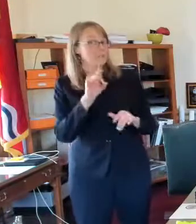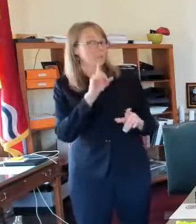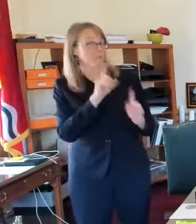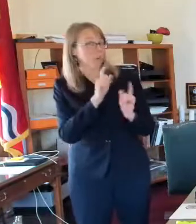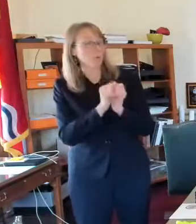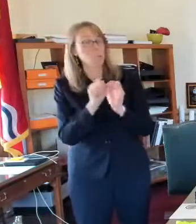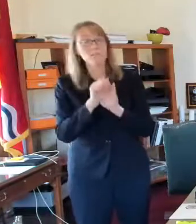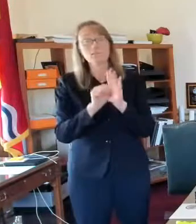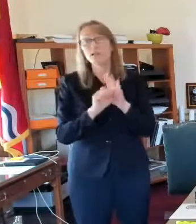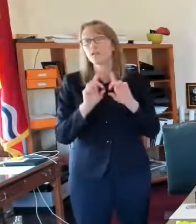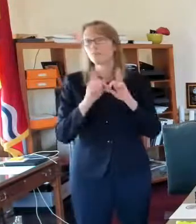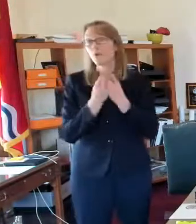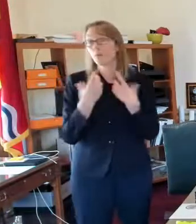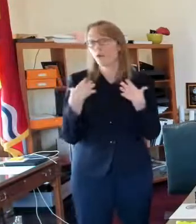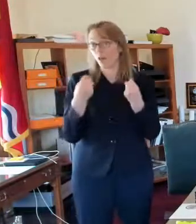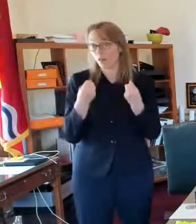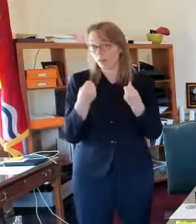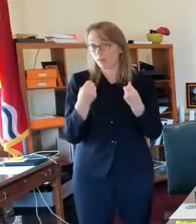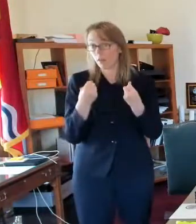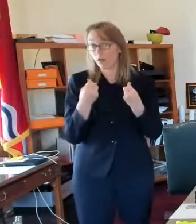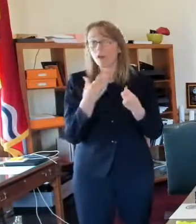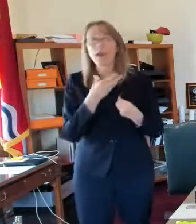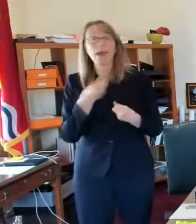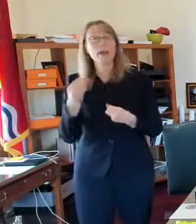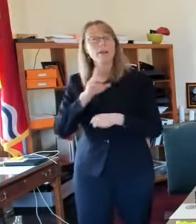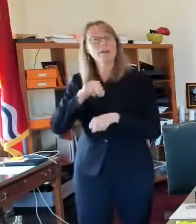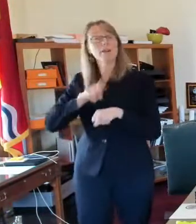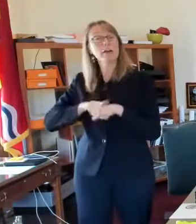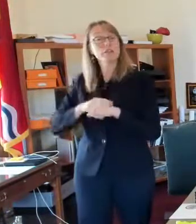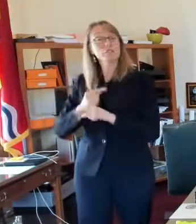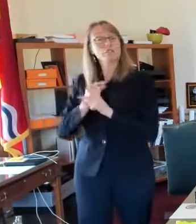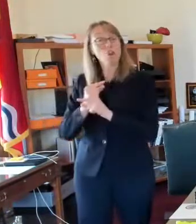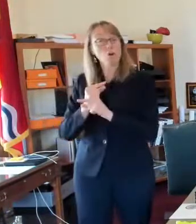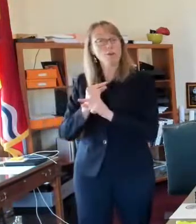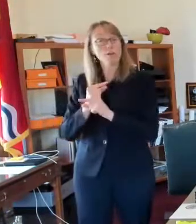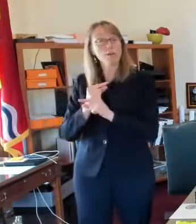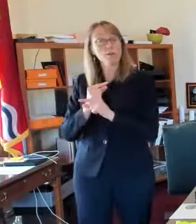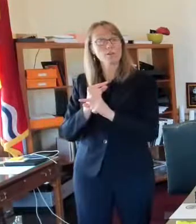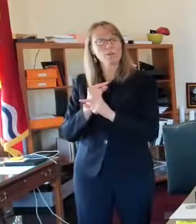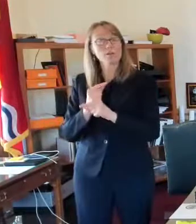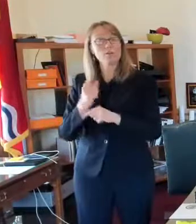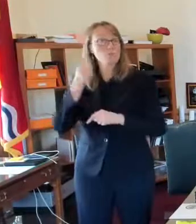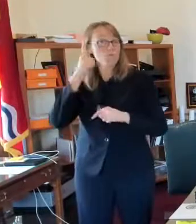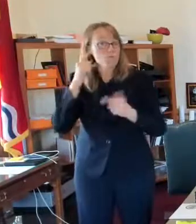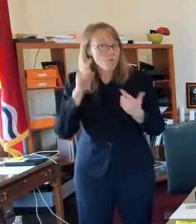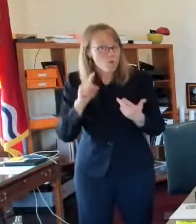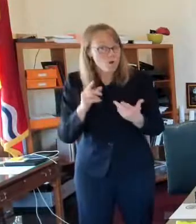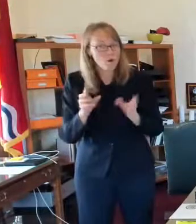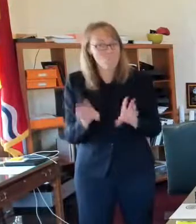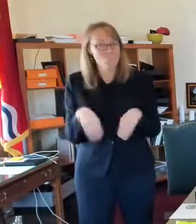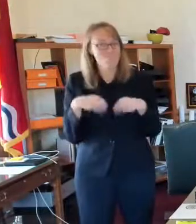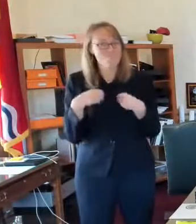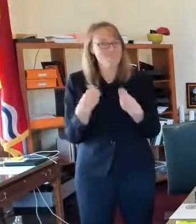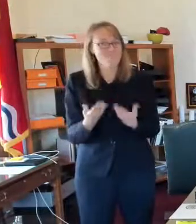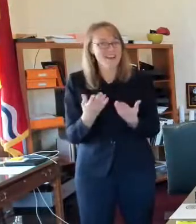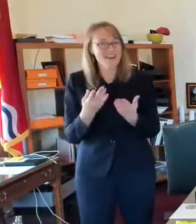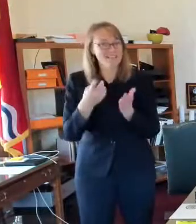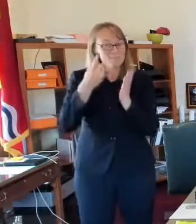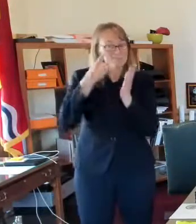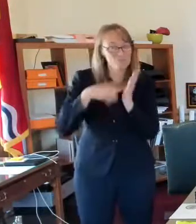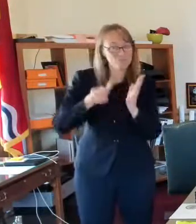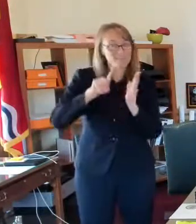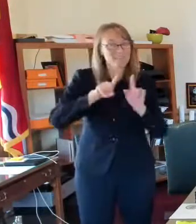Health and with the National Guard to do testing, additional testing